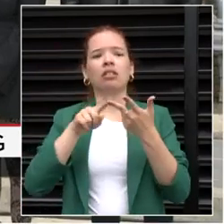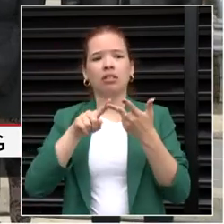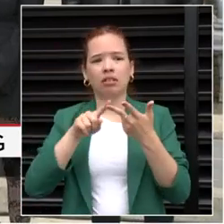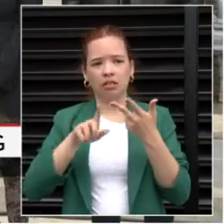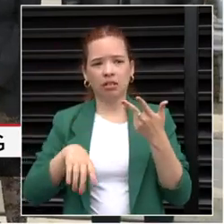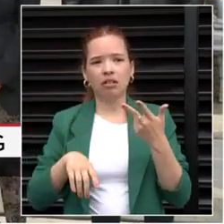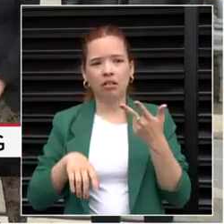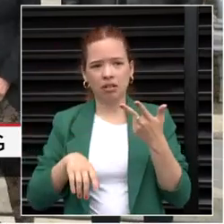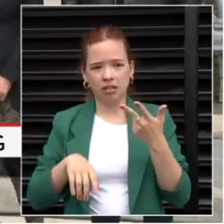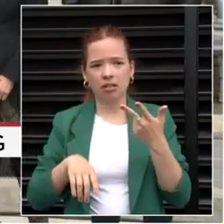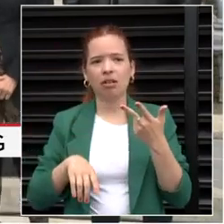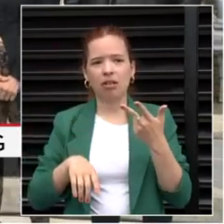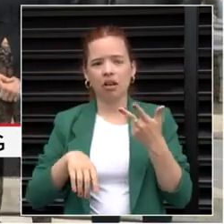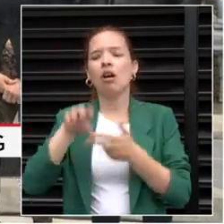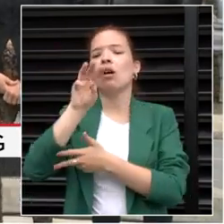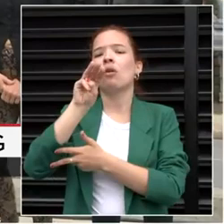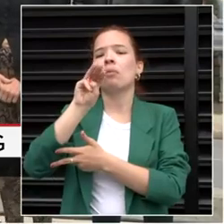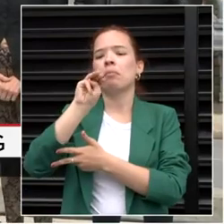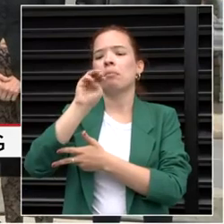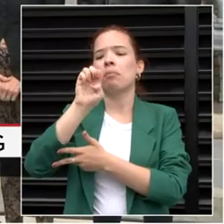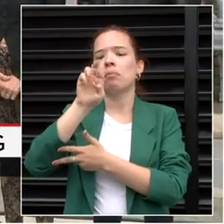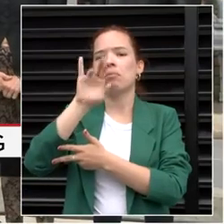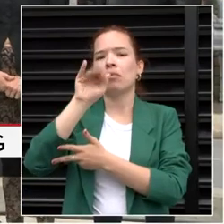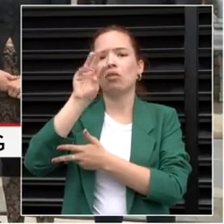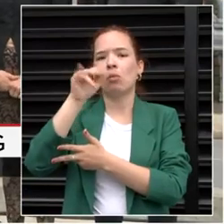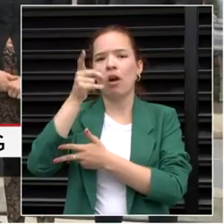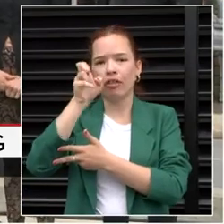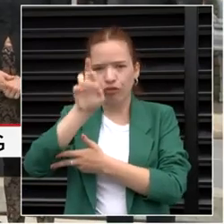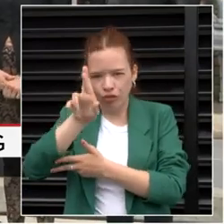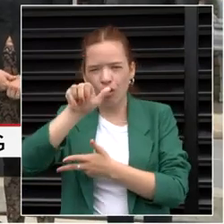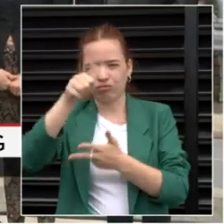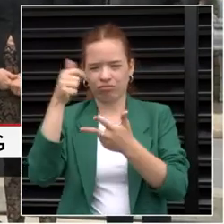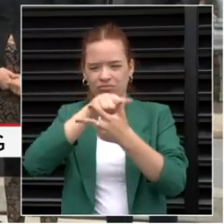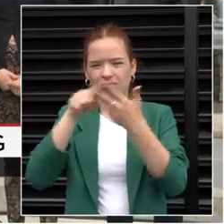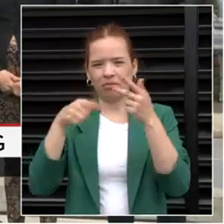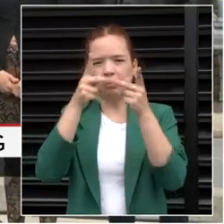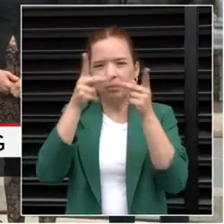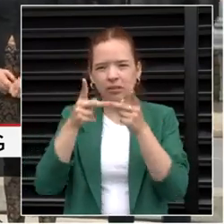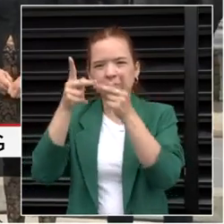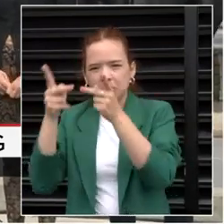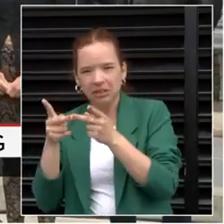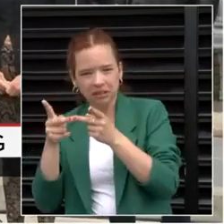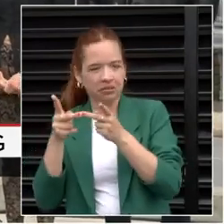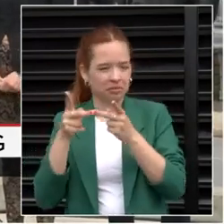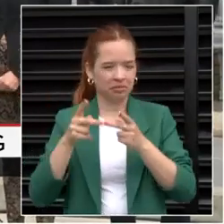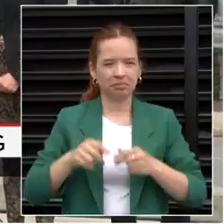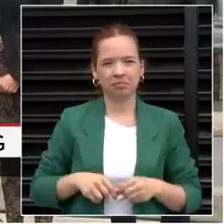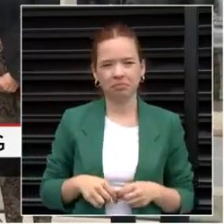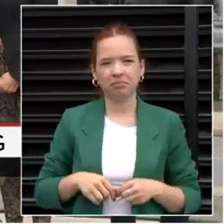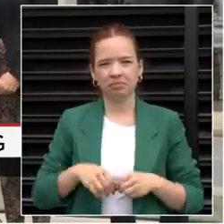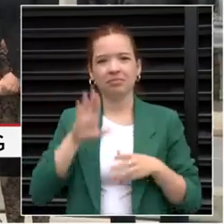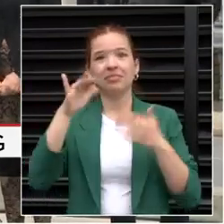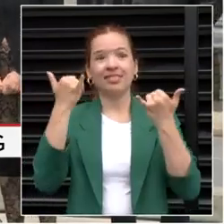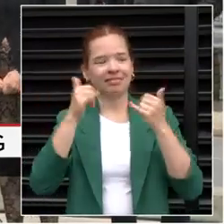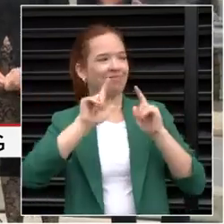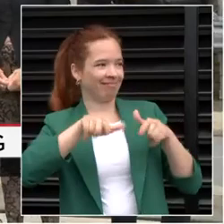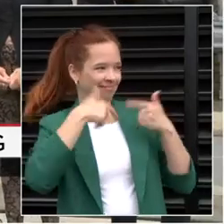Hurwitz, who's the chairman of IMP and the person who thought all of this up, and let him take it from here.